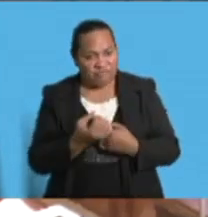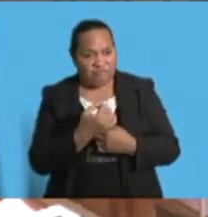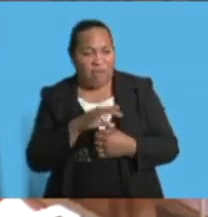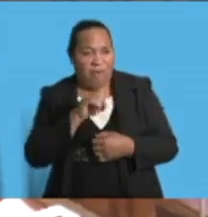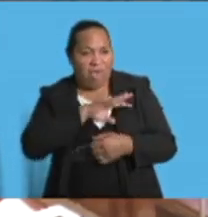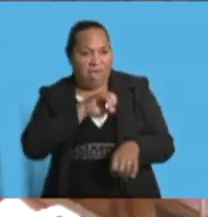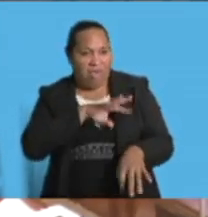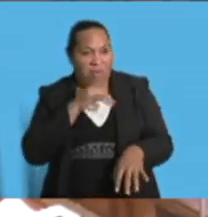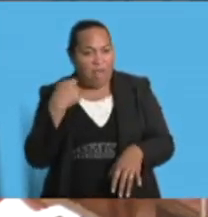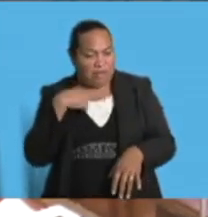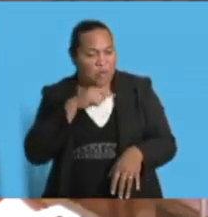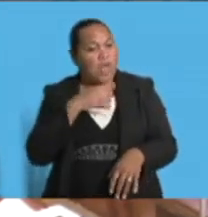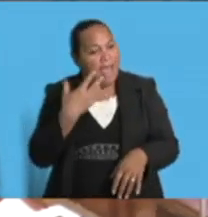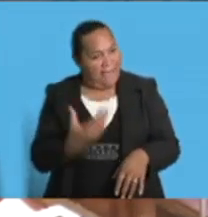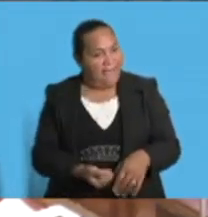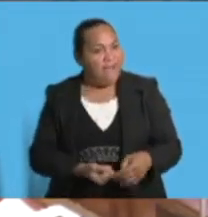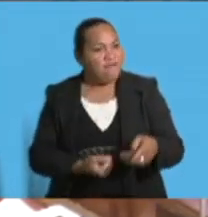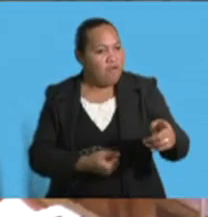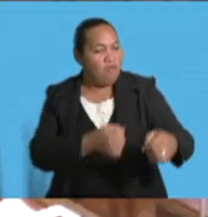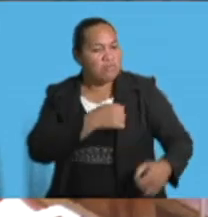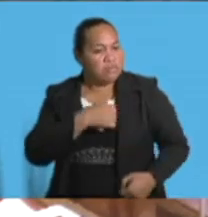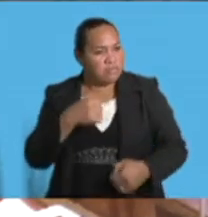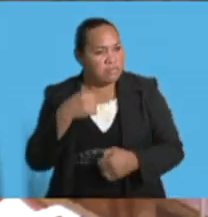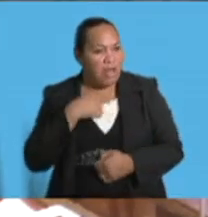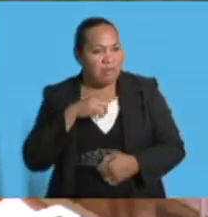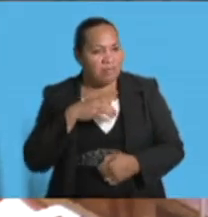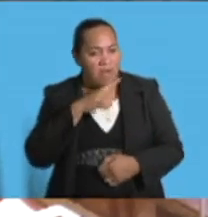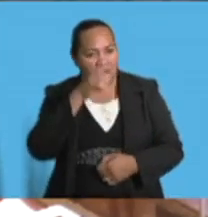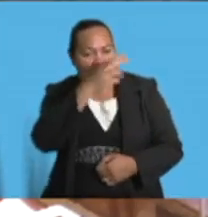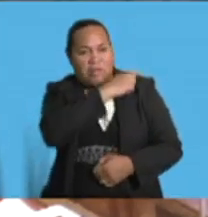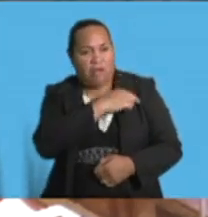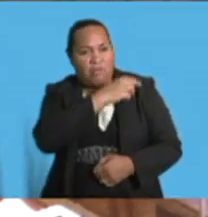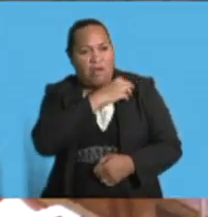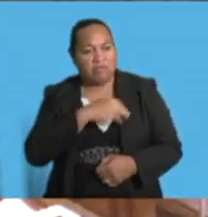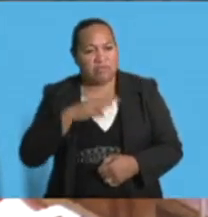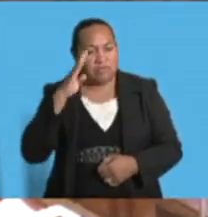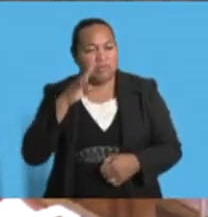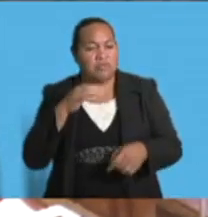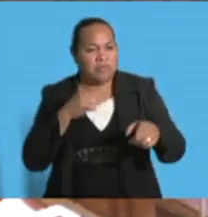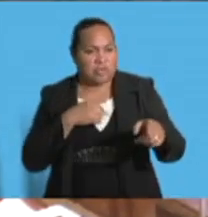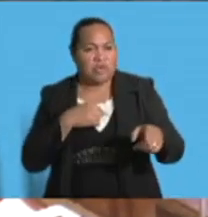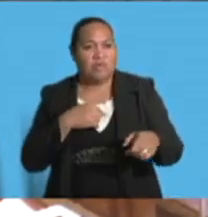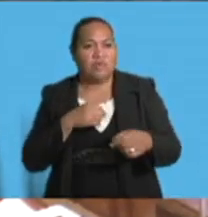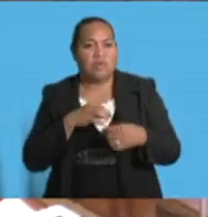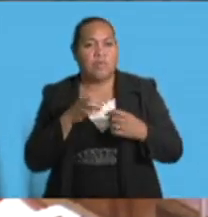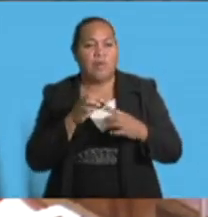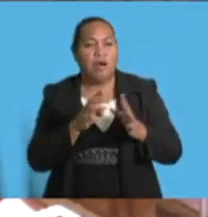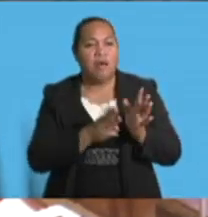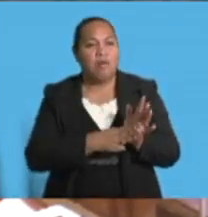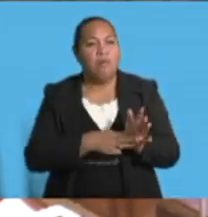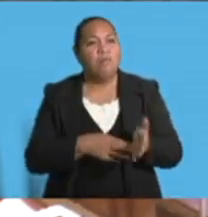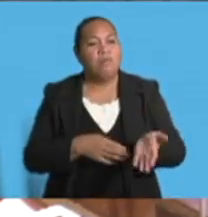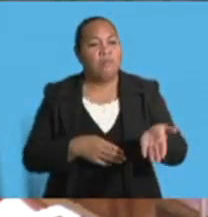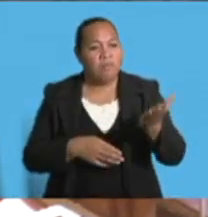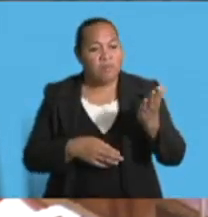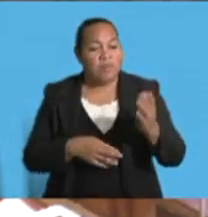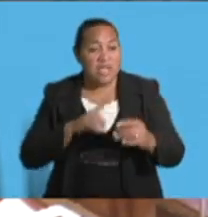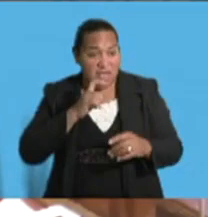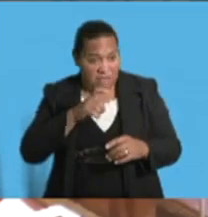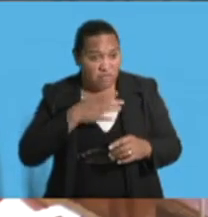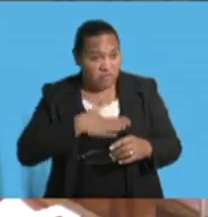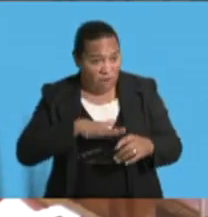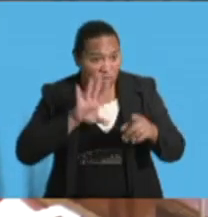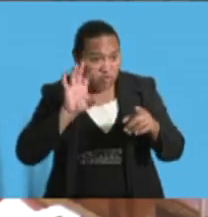I fully support this budget. Lastly, Madam Speaker, Lastly, Madam Speaker, if the opposition wants to win the